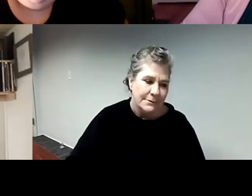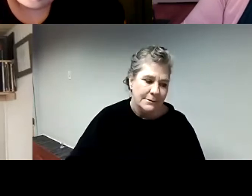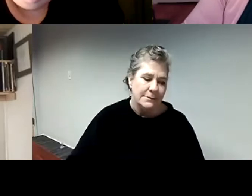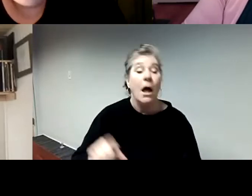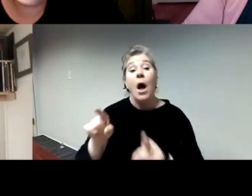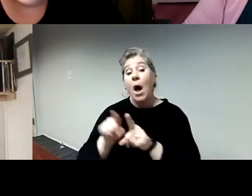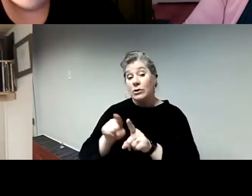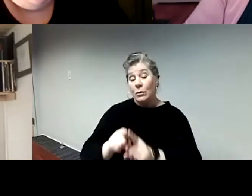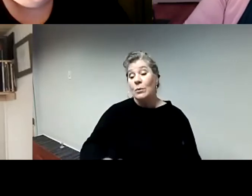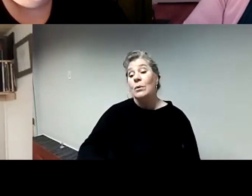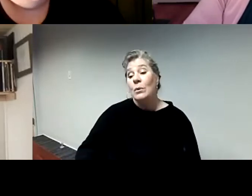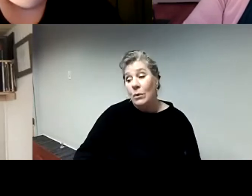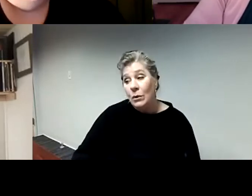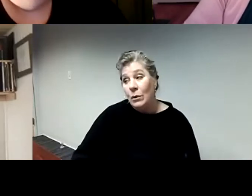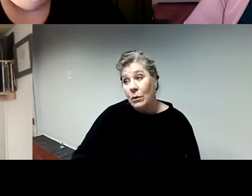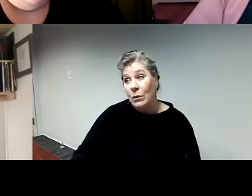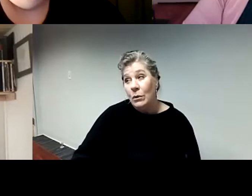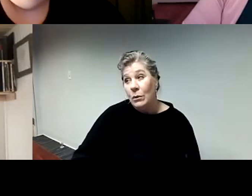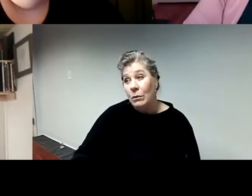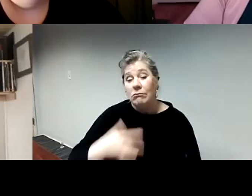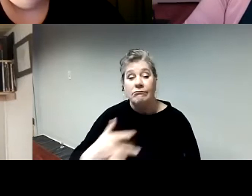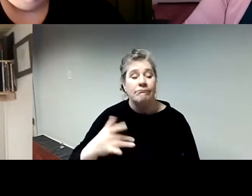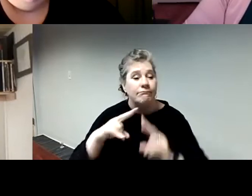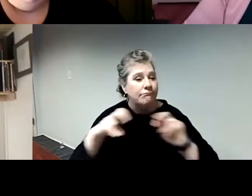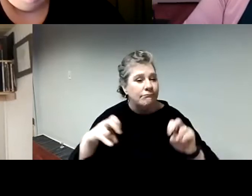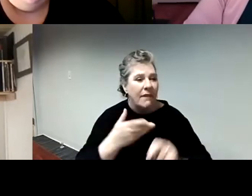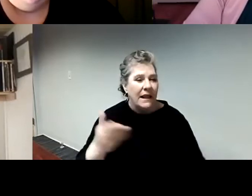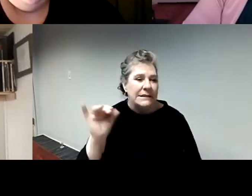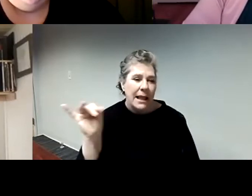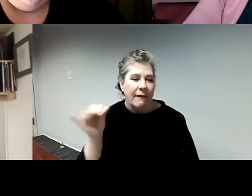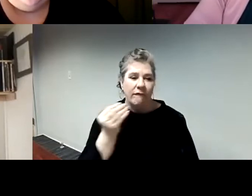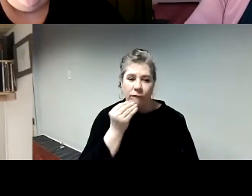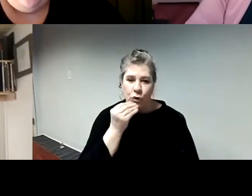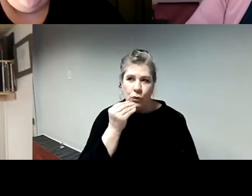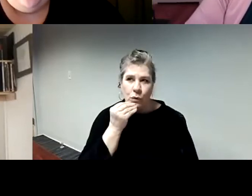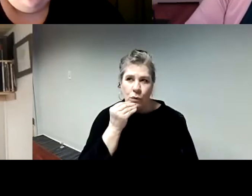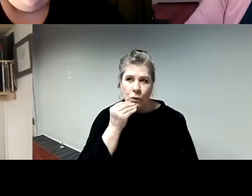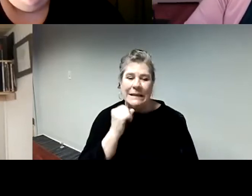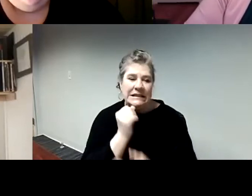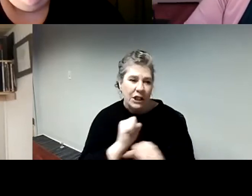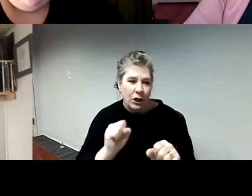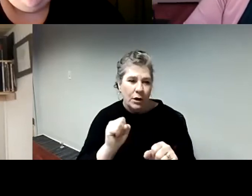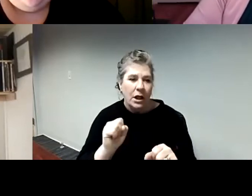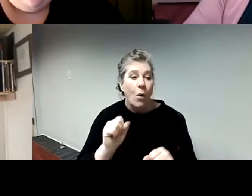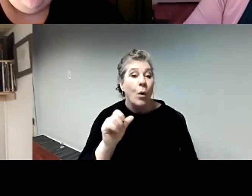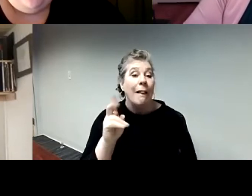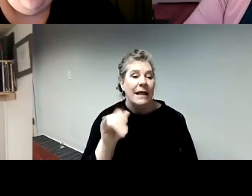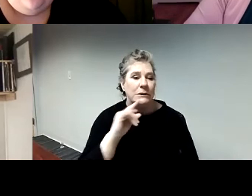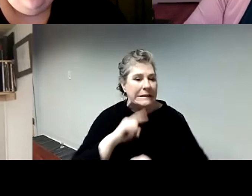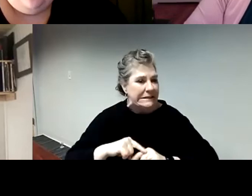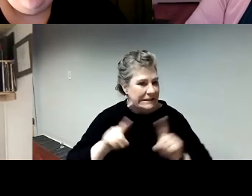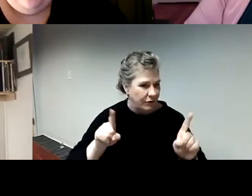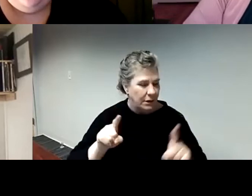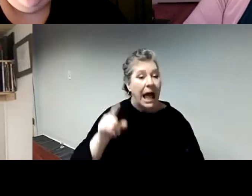And also, I tend to look at things like food insecurity or food literacy very different. I think